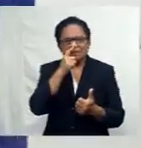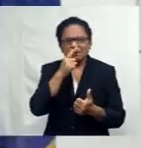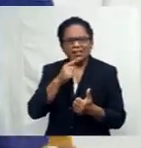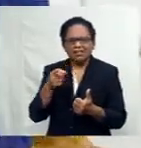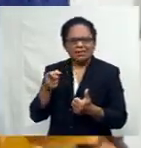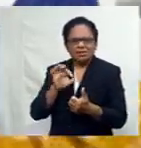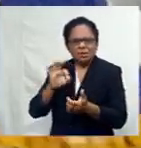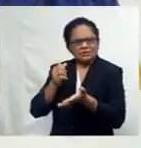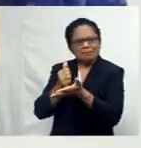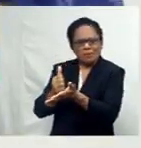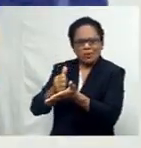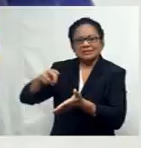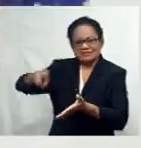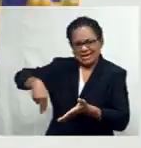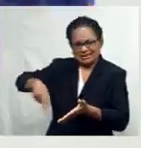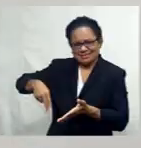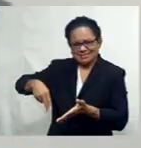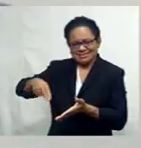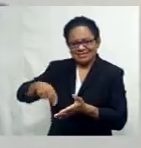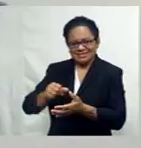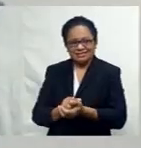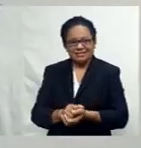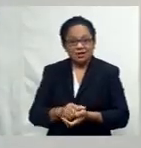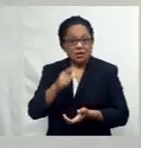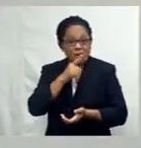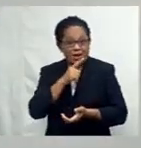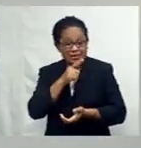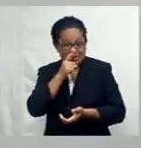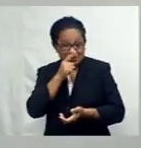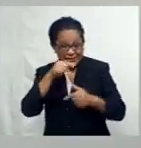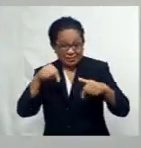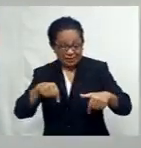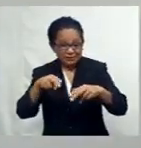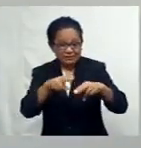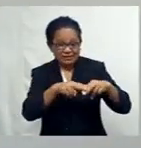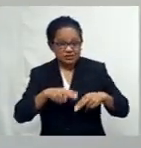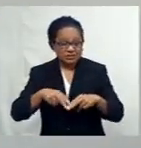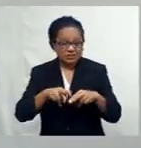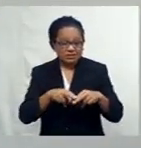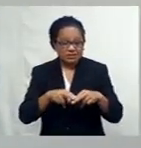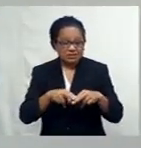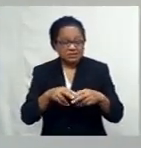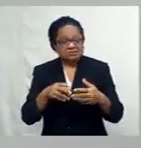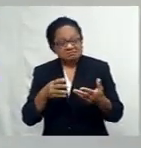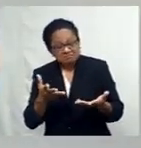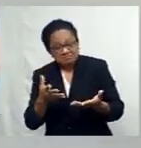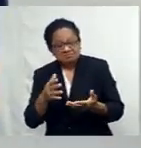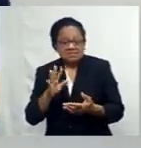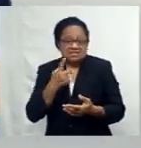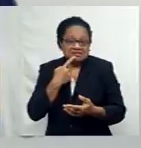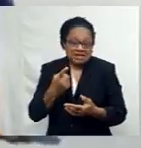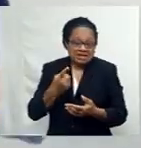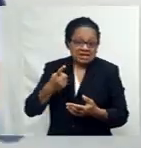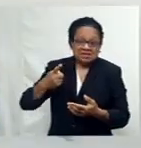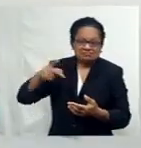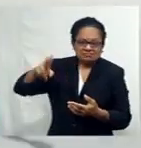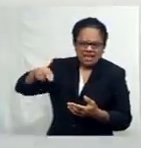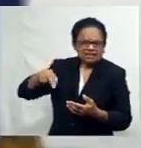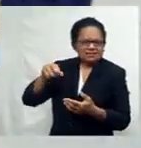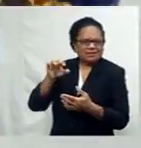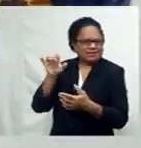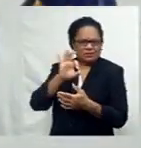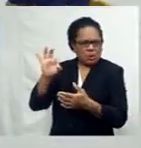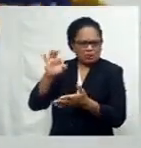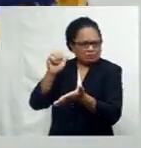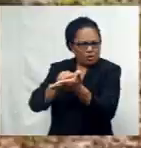a dancer, because people here do not regard it as a job or